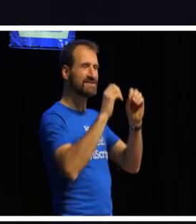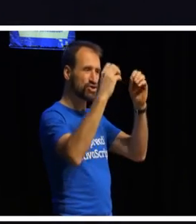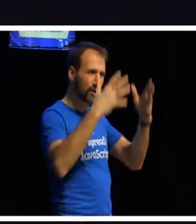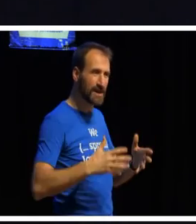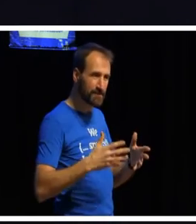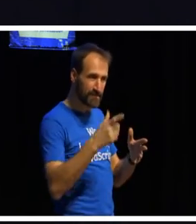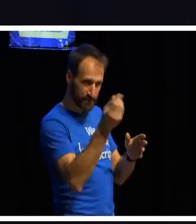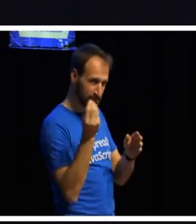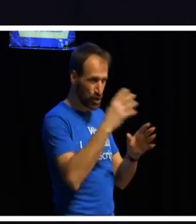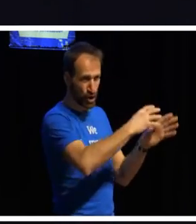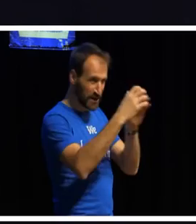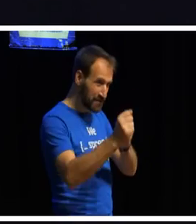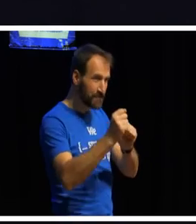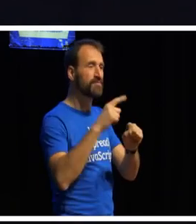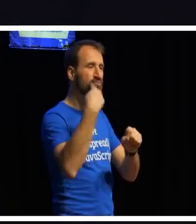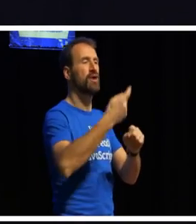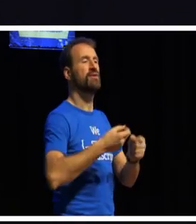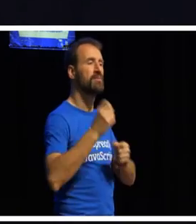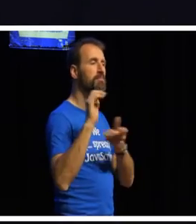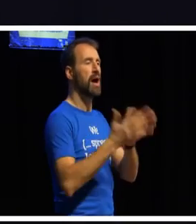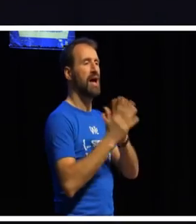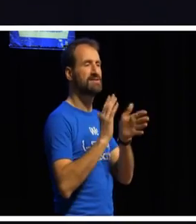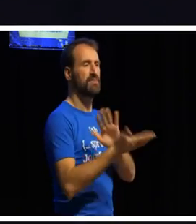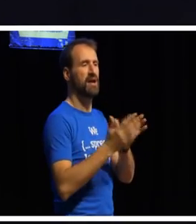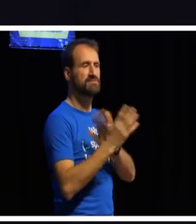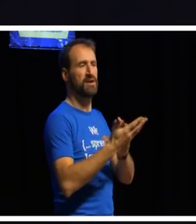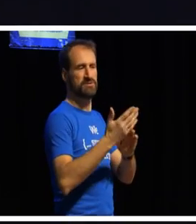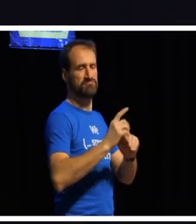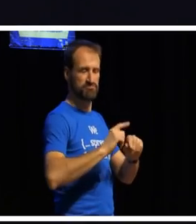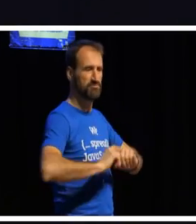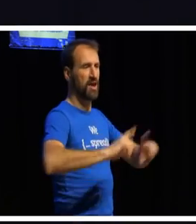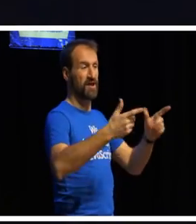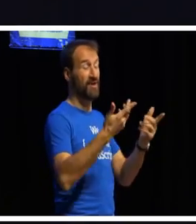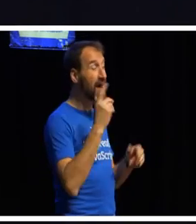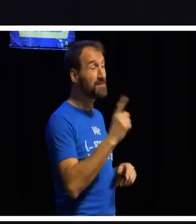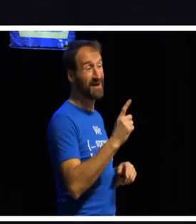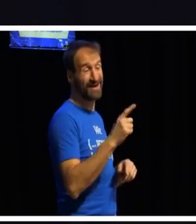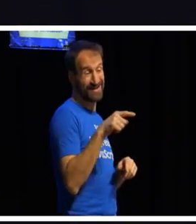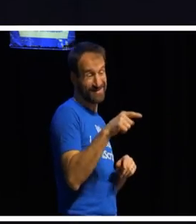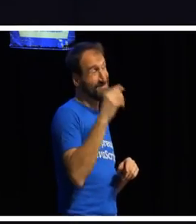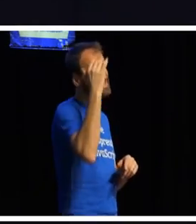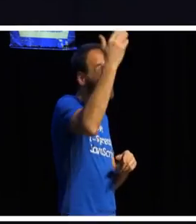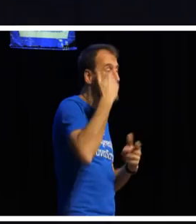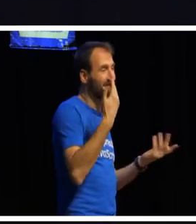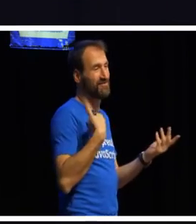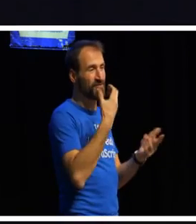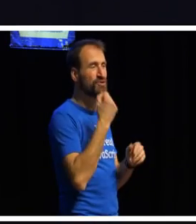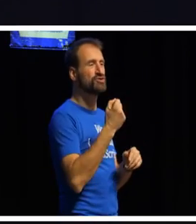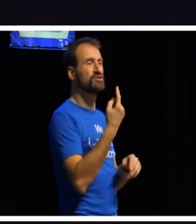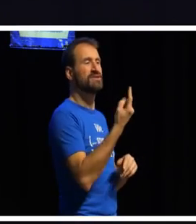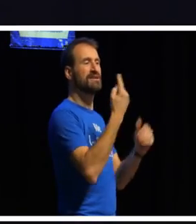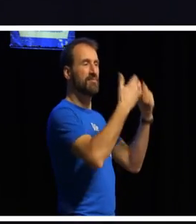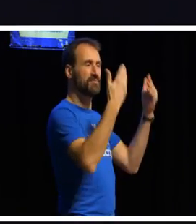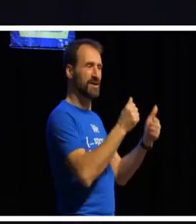that one day, but until then, we shouldn't be breaking performance by using a single page app and then trying to limit the damage. We should be taking